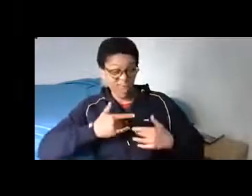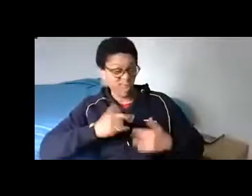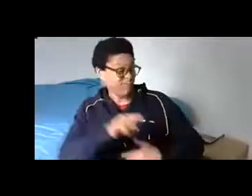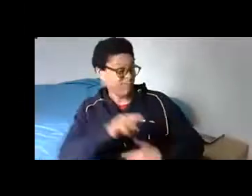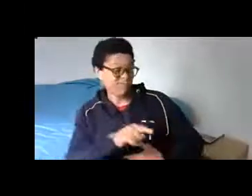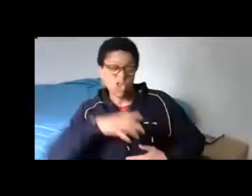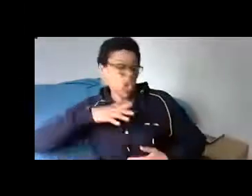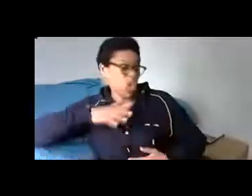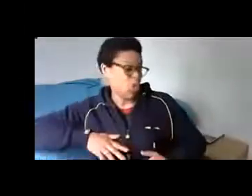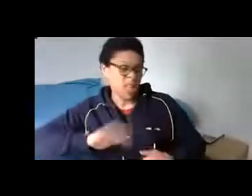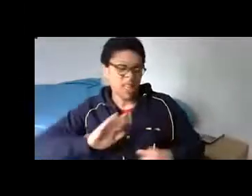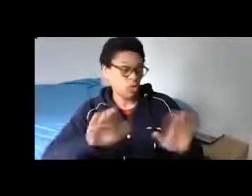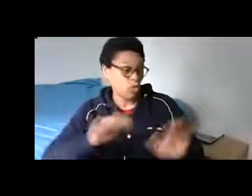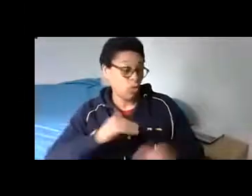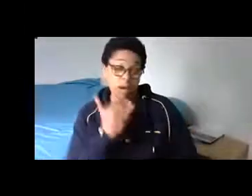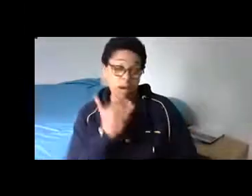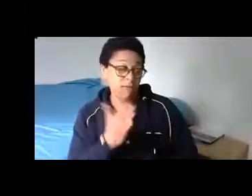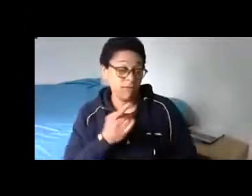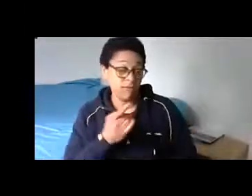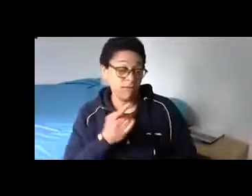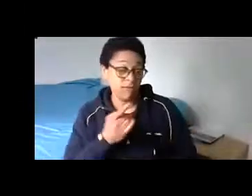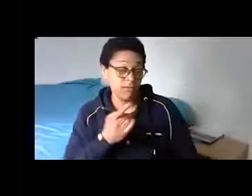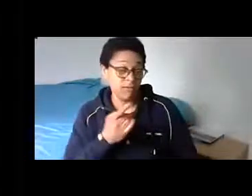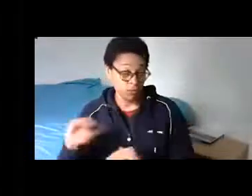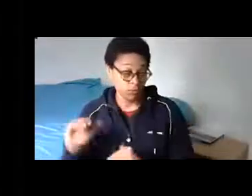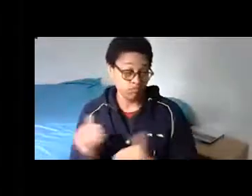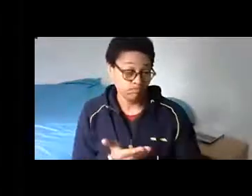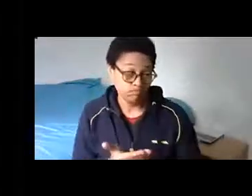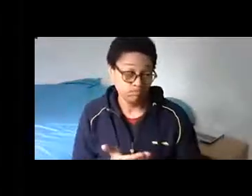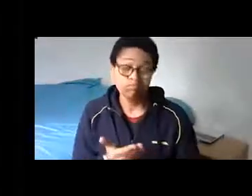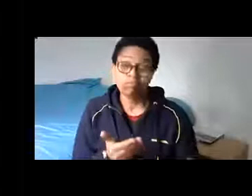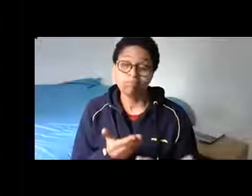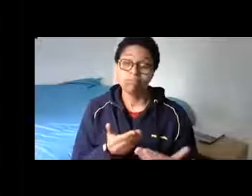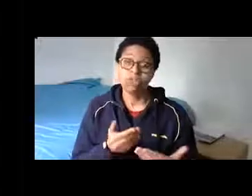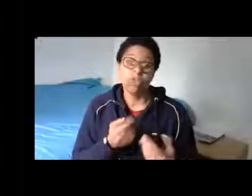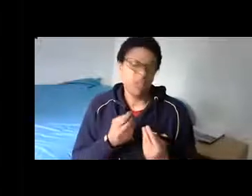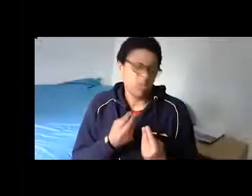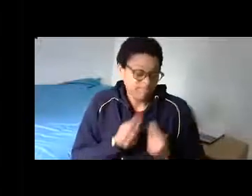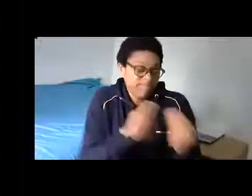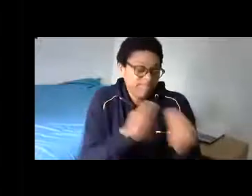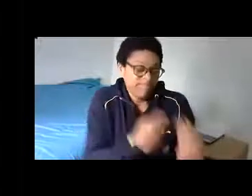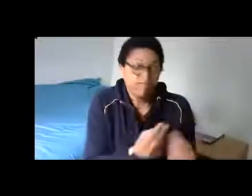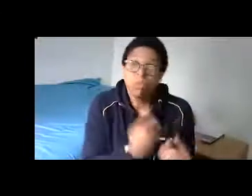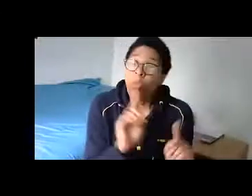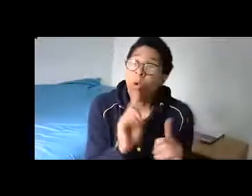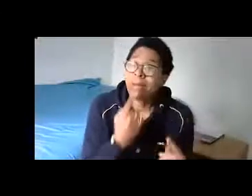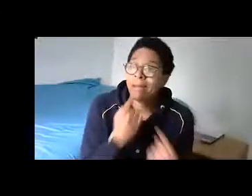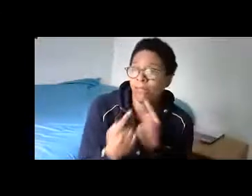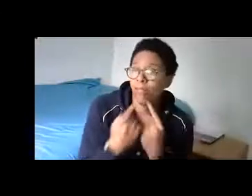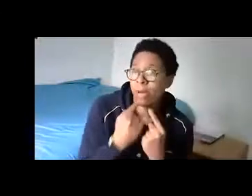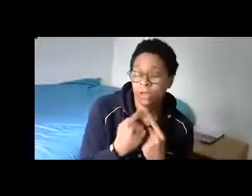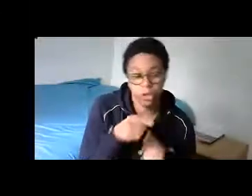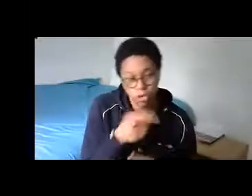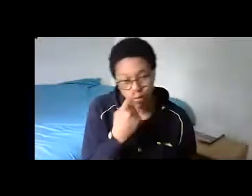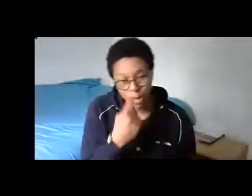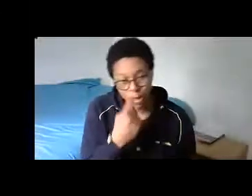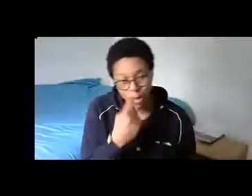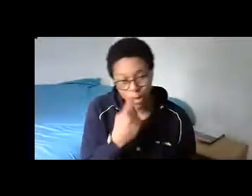serious enough for them to do something, and they will just give information and refer a person to some